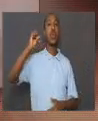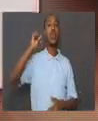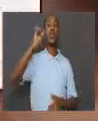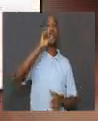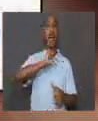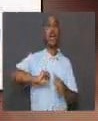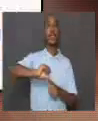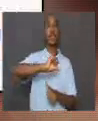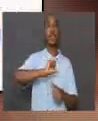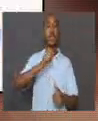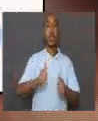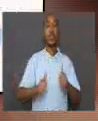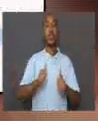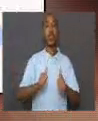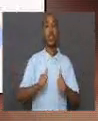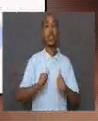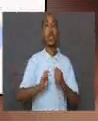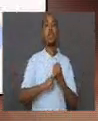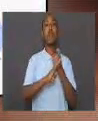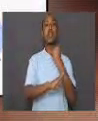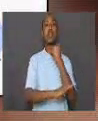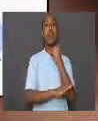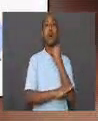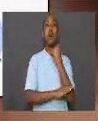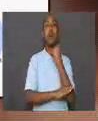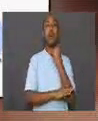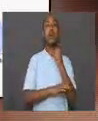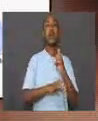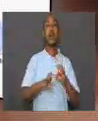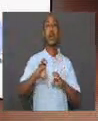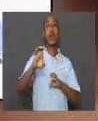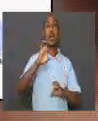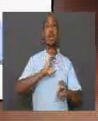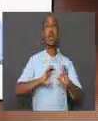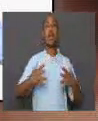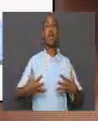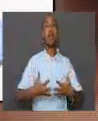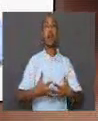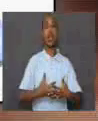atom, which was based on the laws of chemical combination.